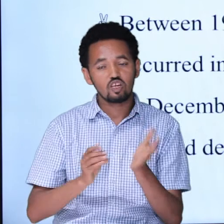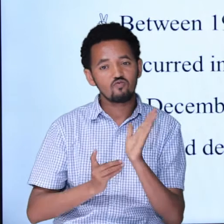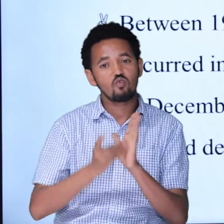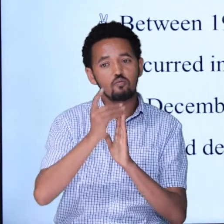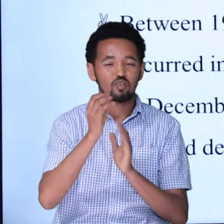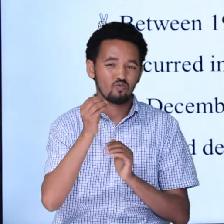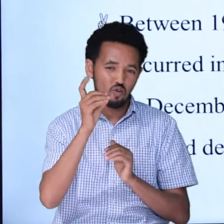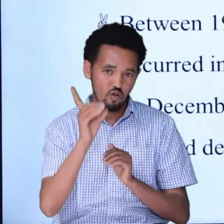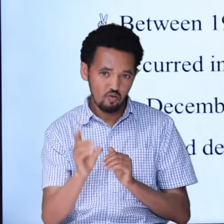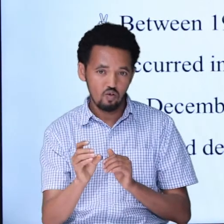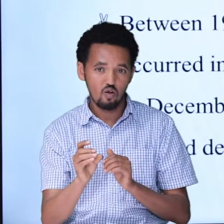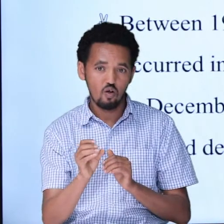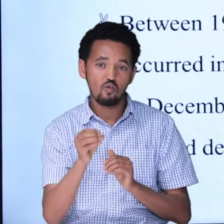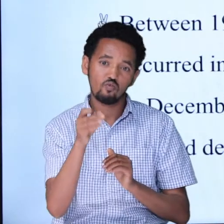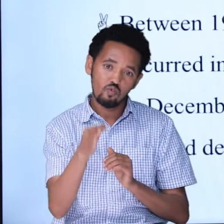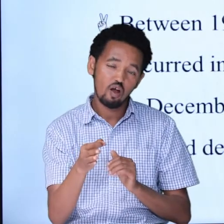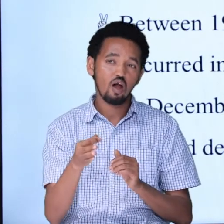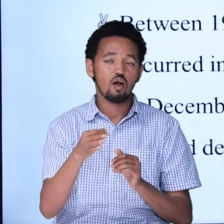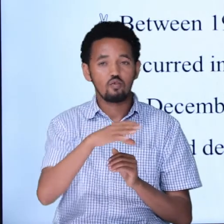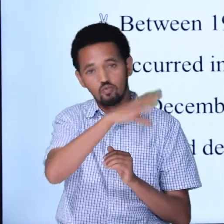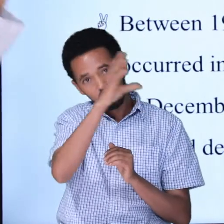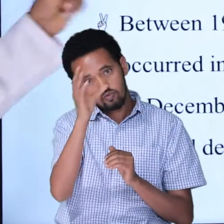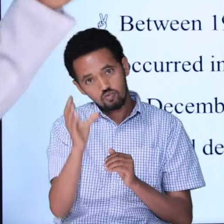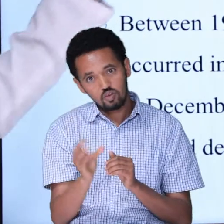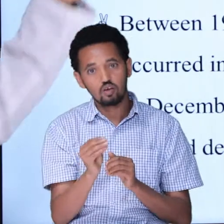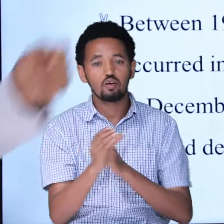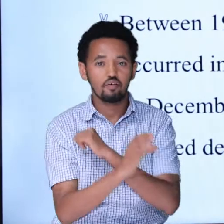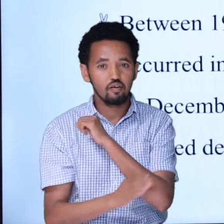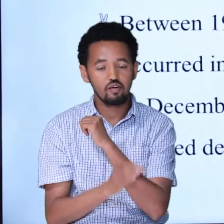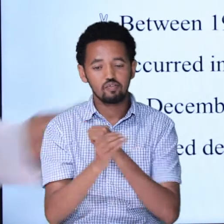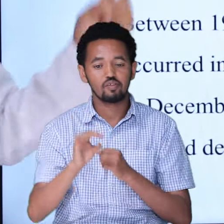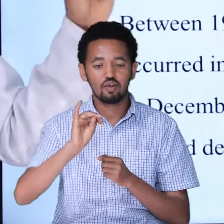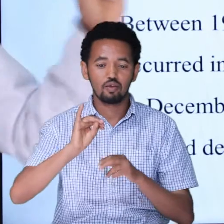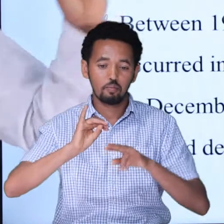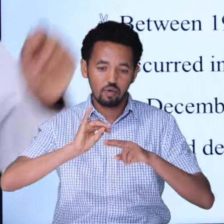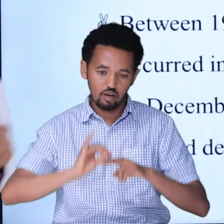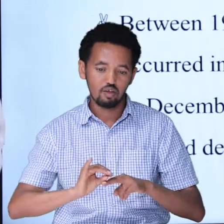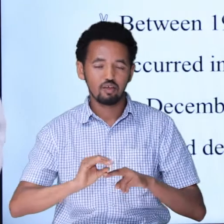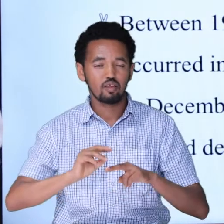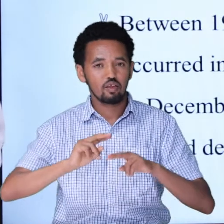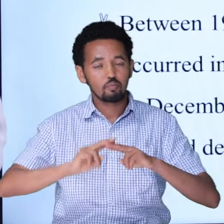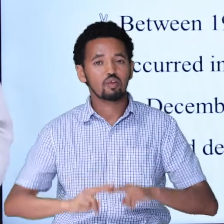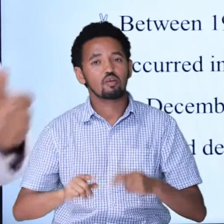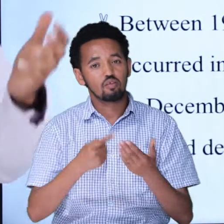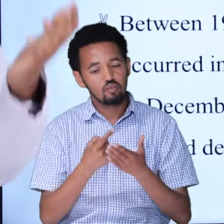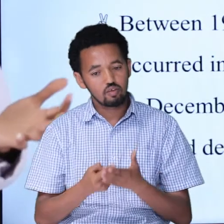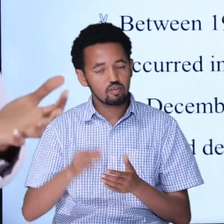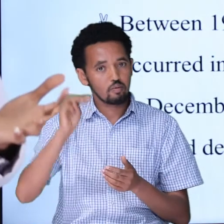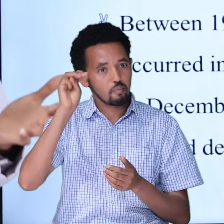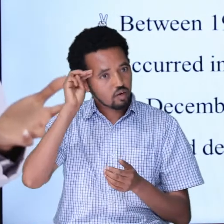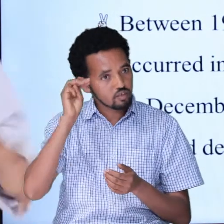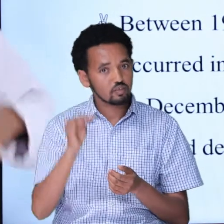development of African countries. In the post-independence decade were especially marked by coup